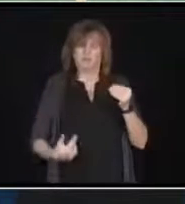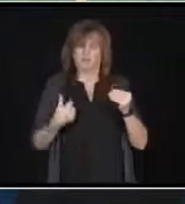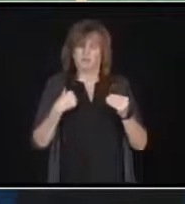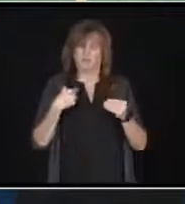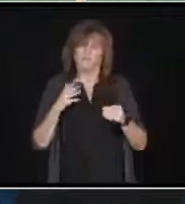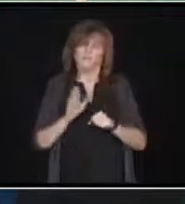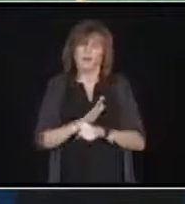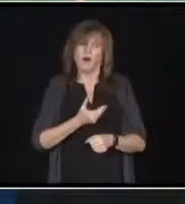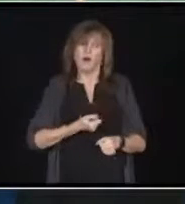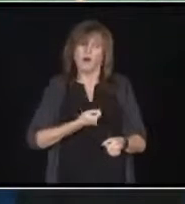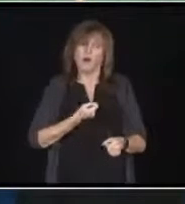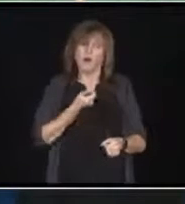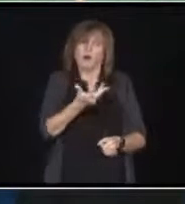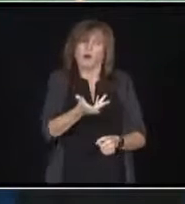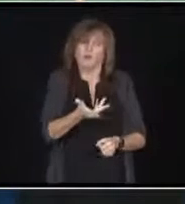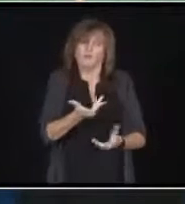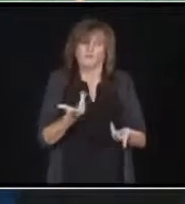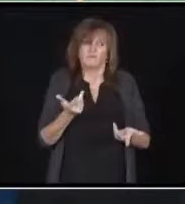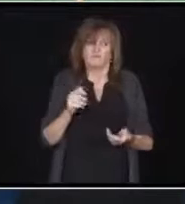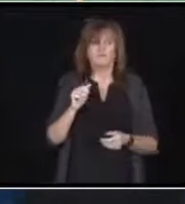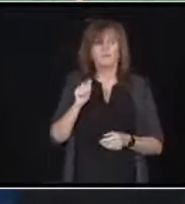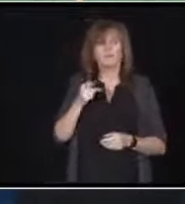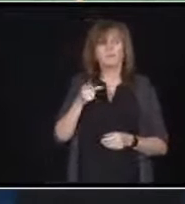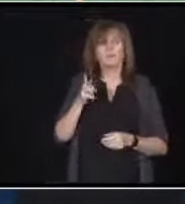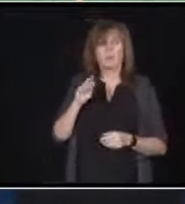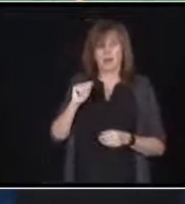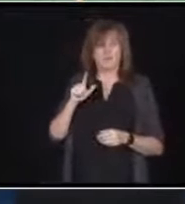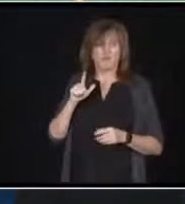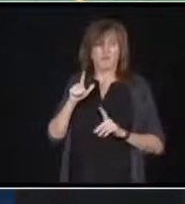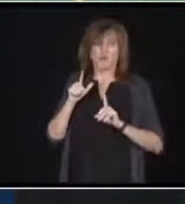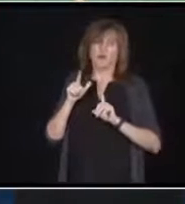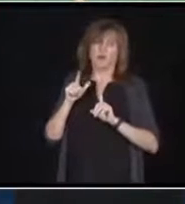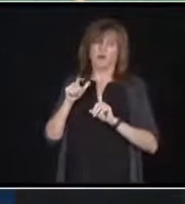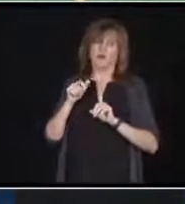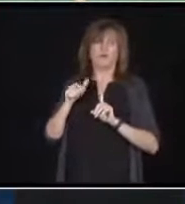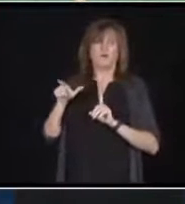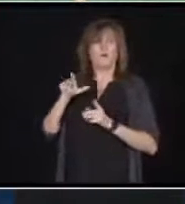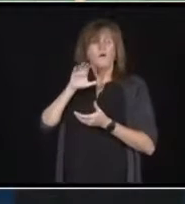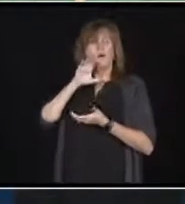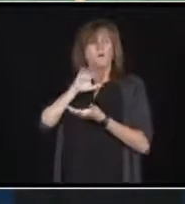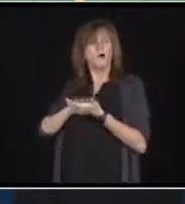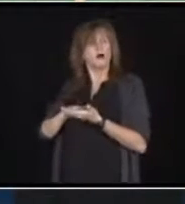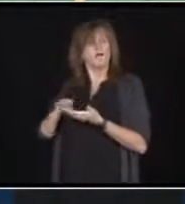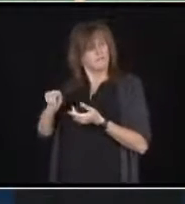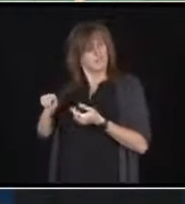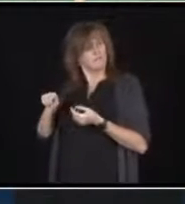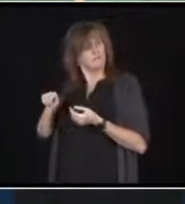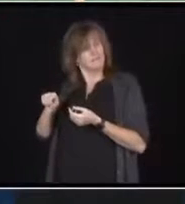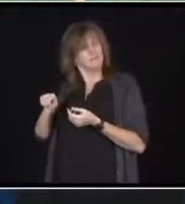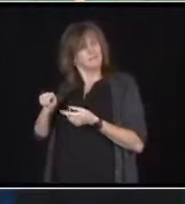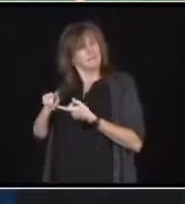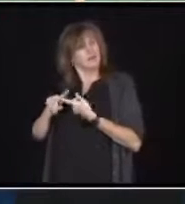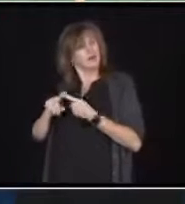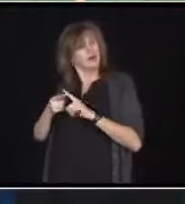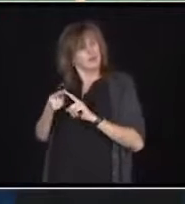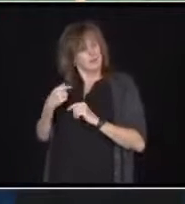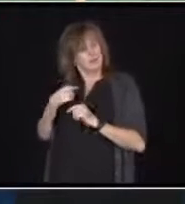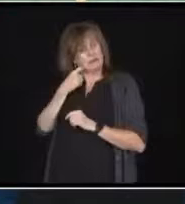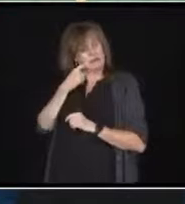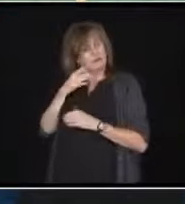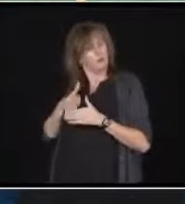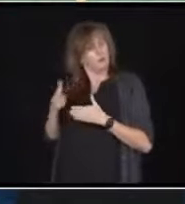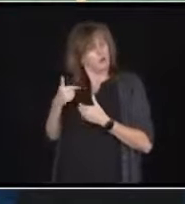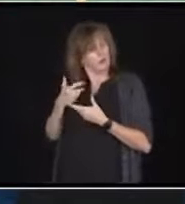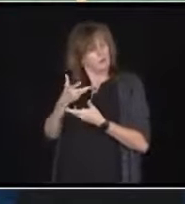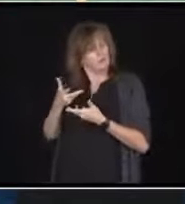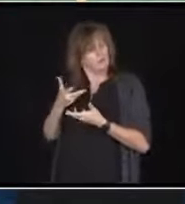1010. He's a very close friend, him and Sylvie, and I talked to him numerous times over the weekend, and my heart breaks for him. My